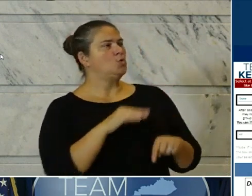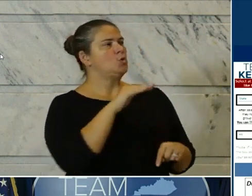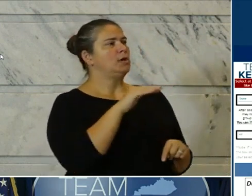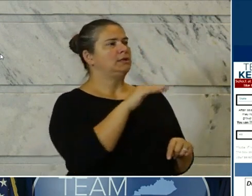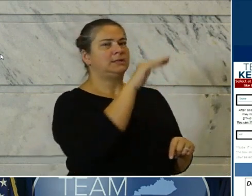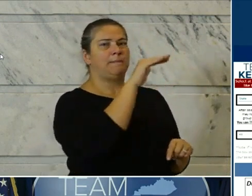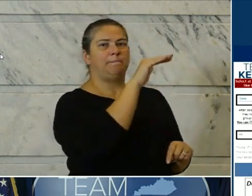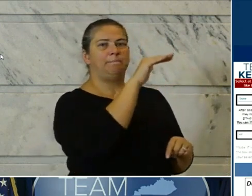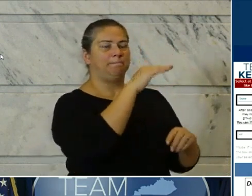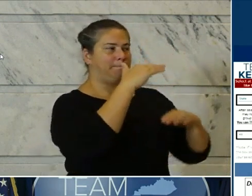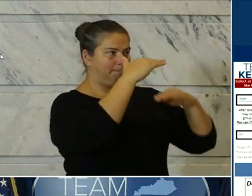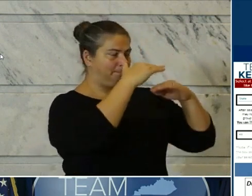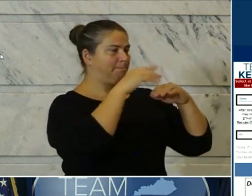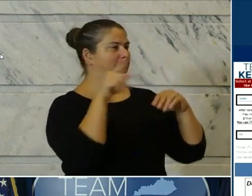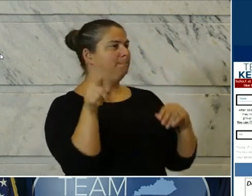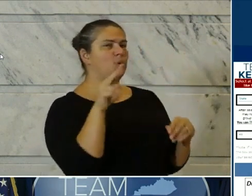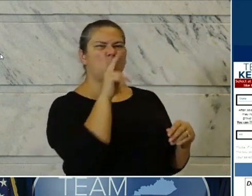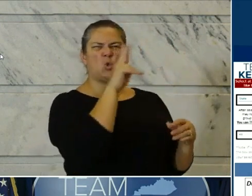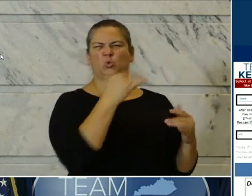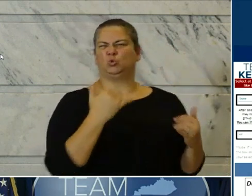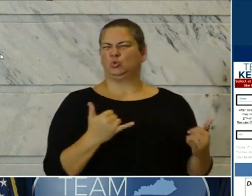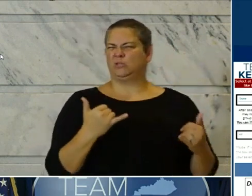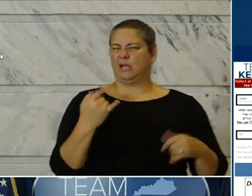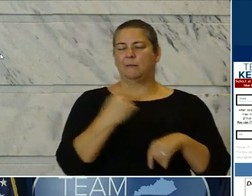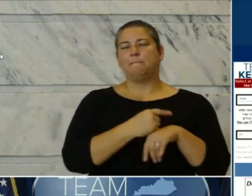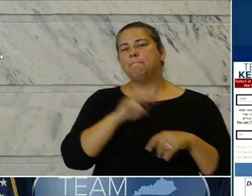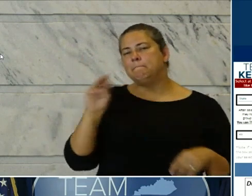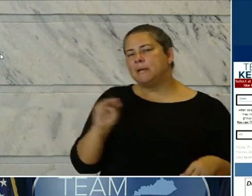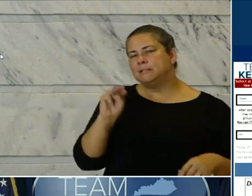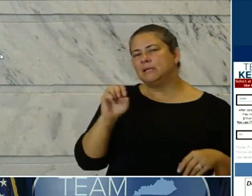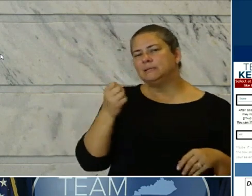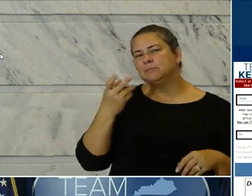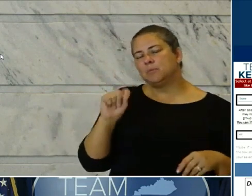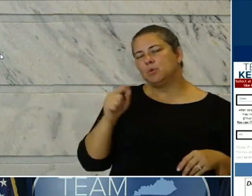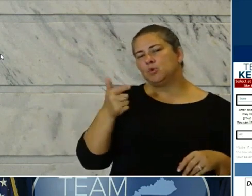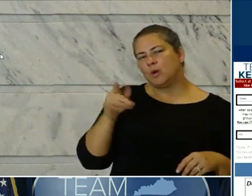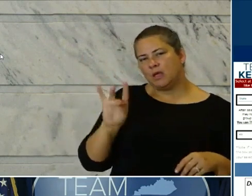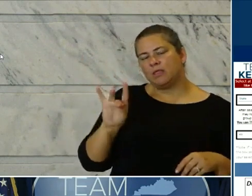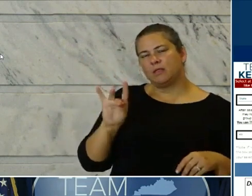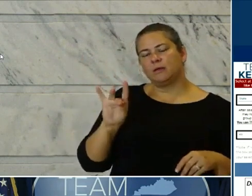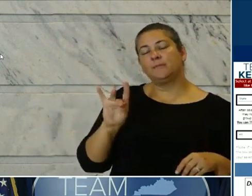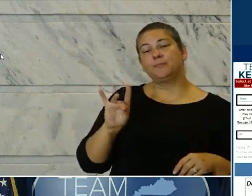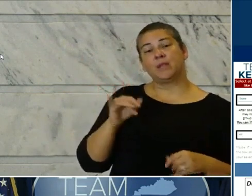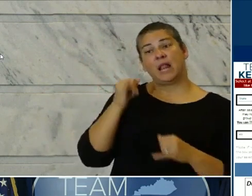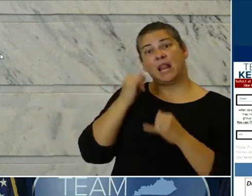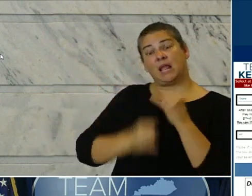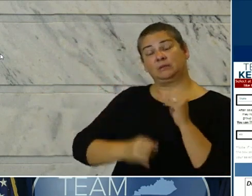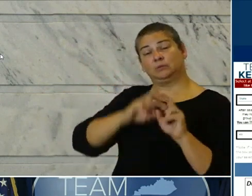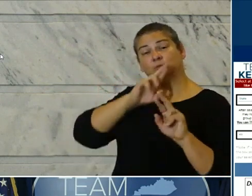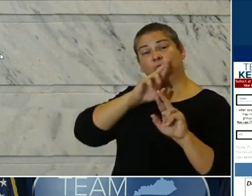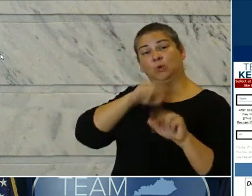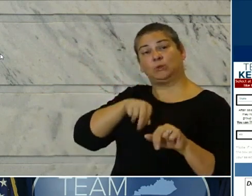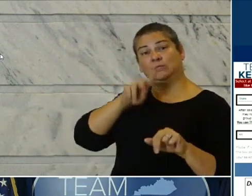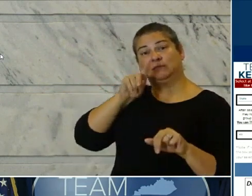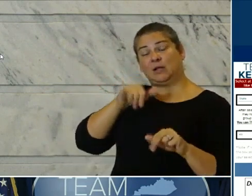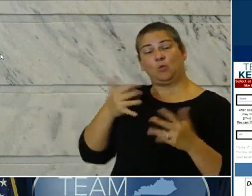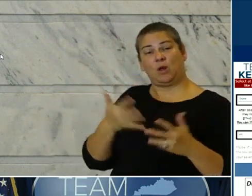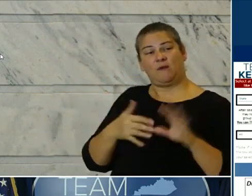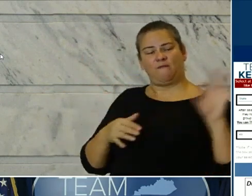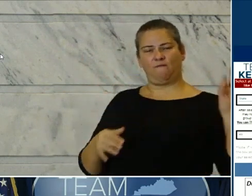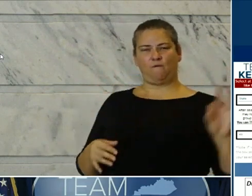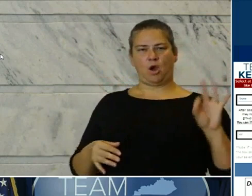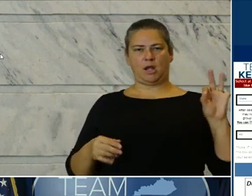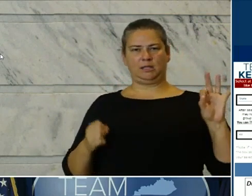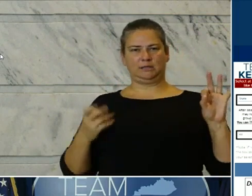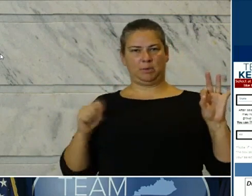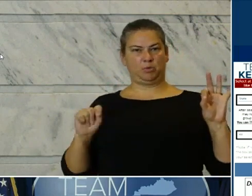So for example, if you look today, Monday, September 28th, the last reporting day was Friday, September